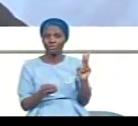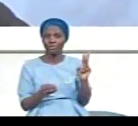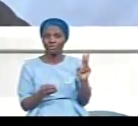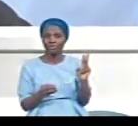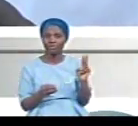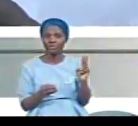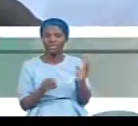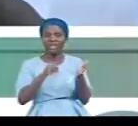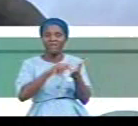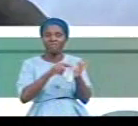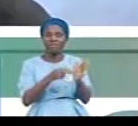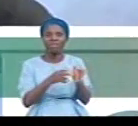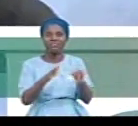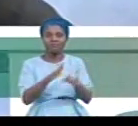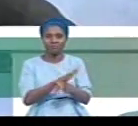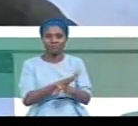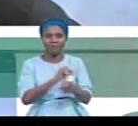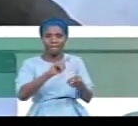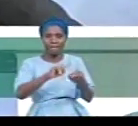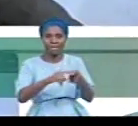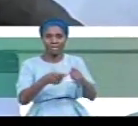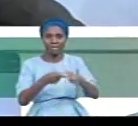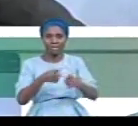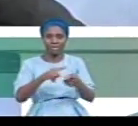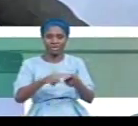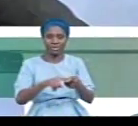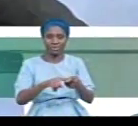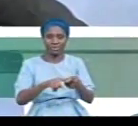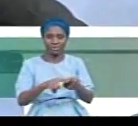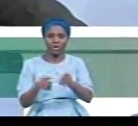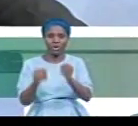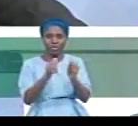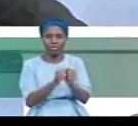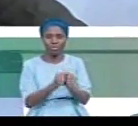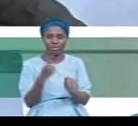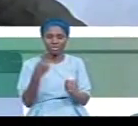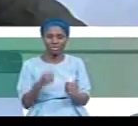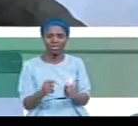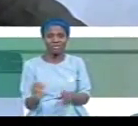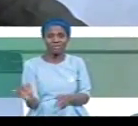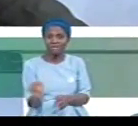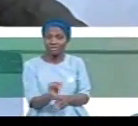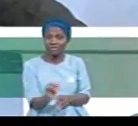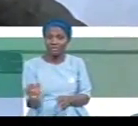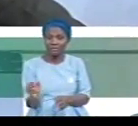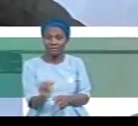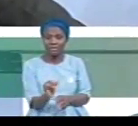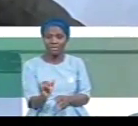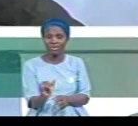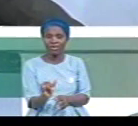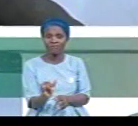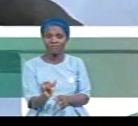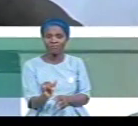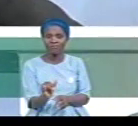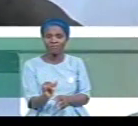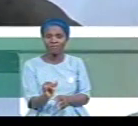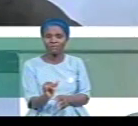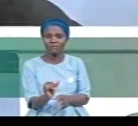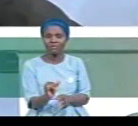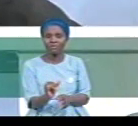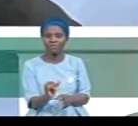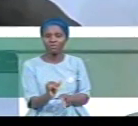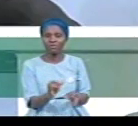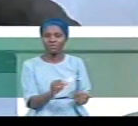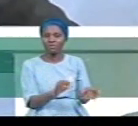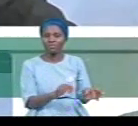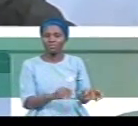meaningful partnership with the same motive and